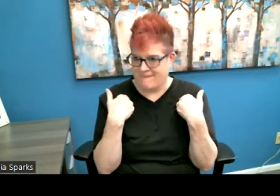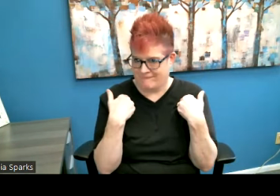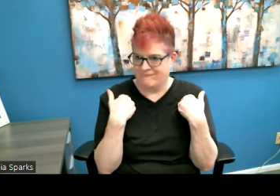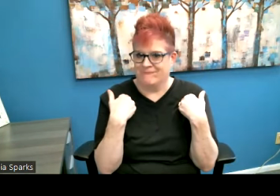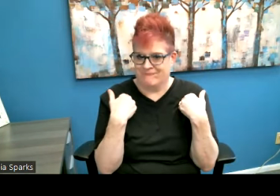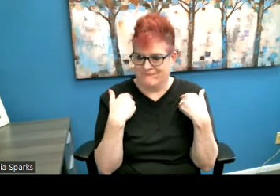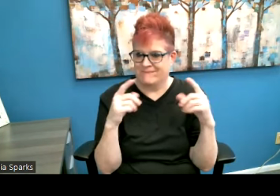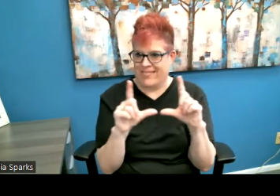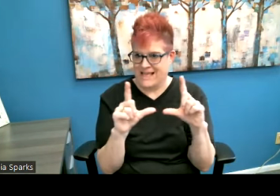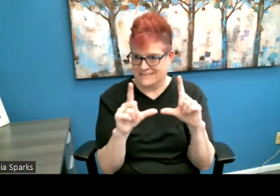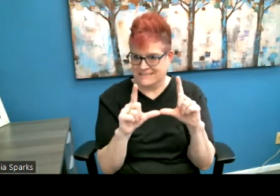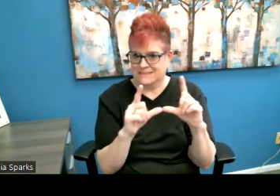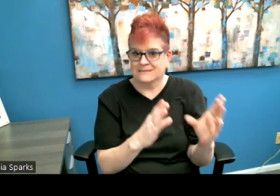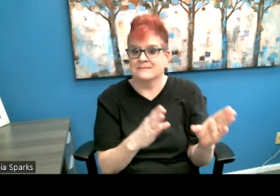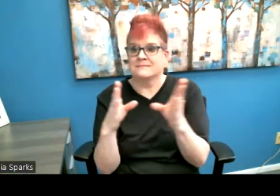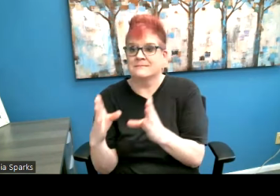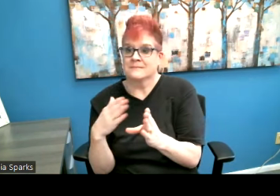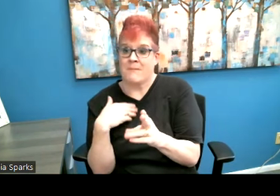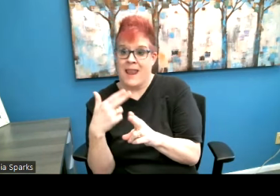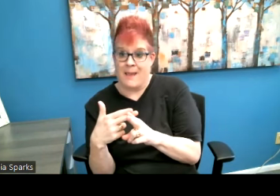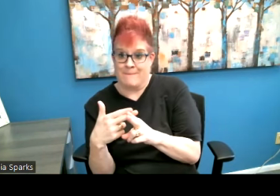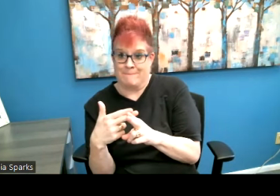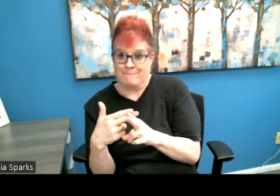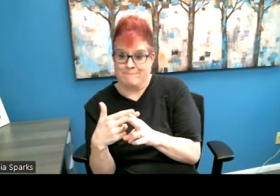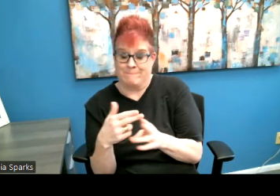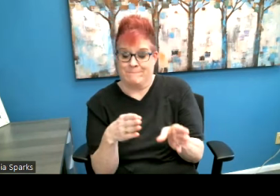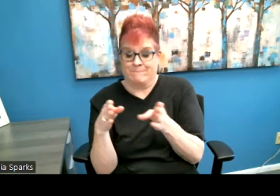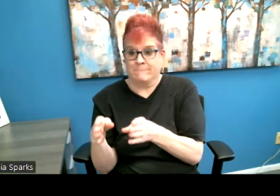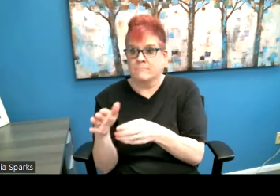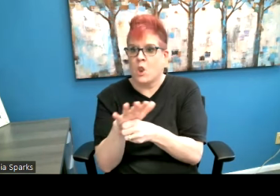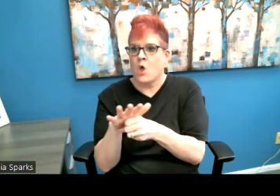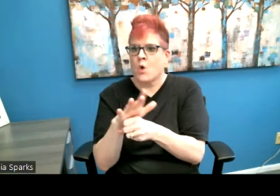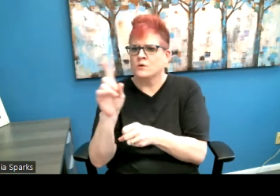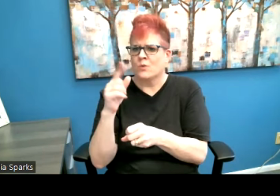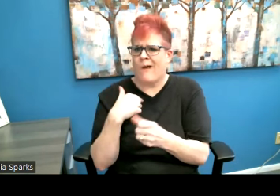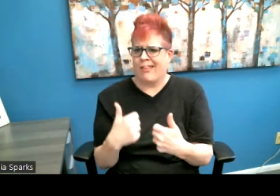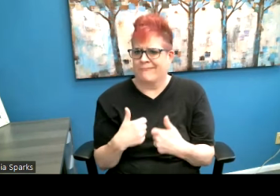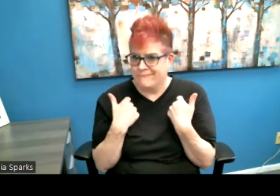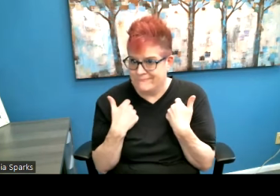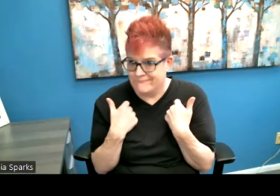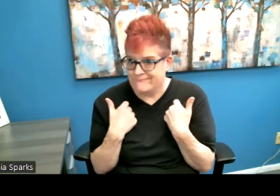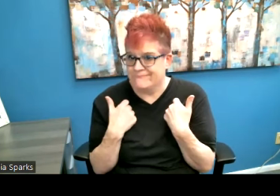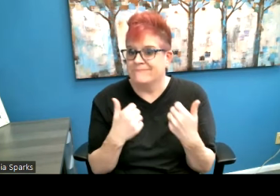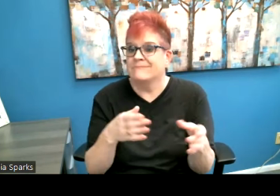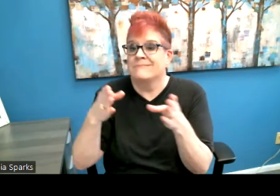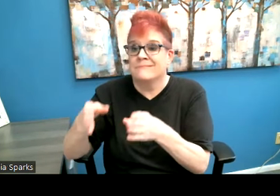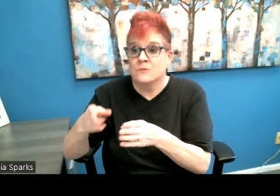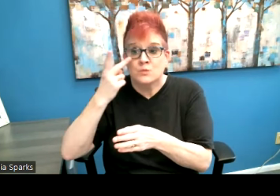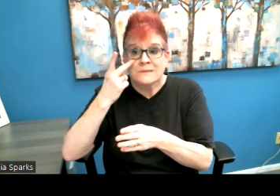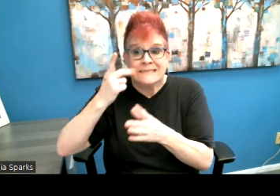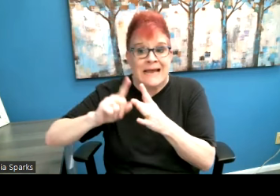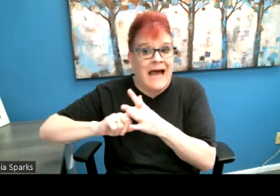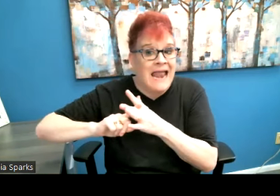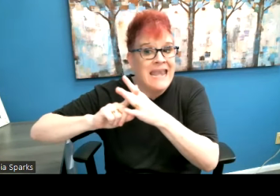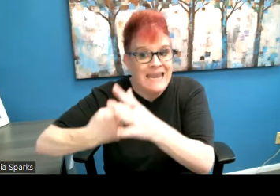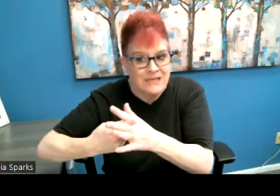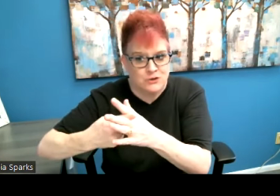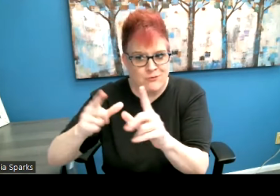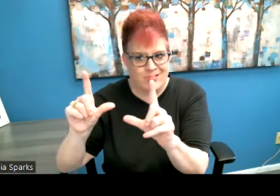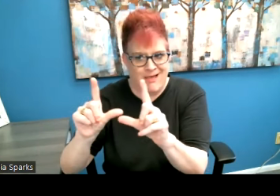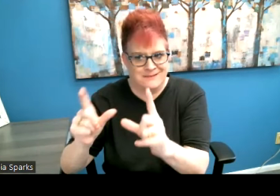my license that I hold, my name, the location where I'm living, and you'll see that I was